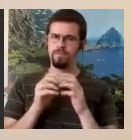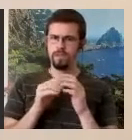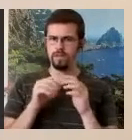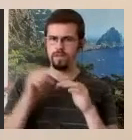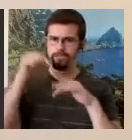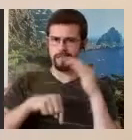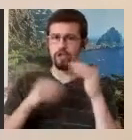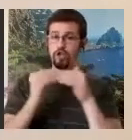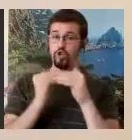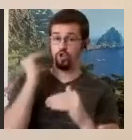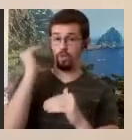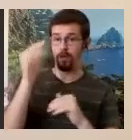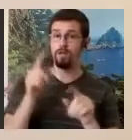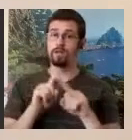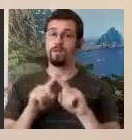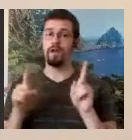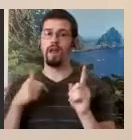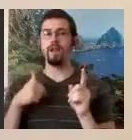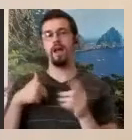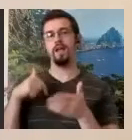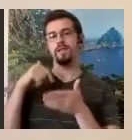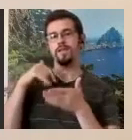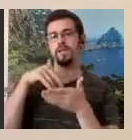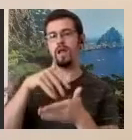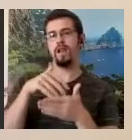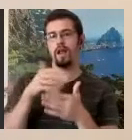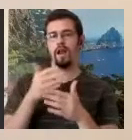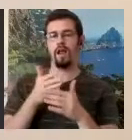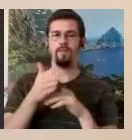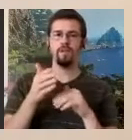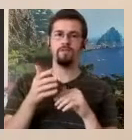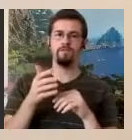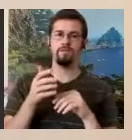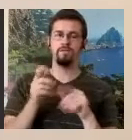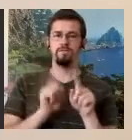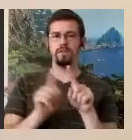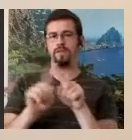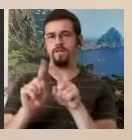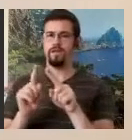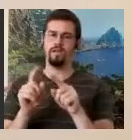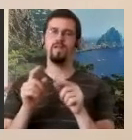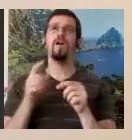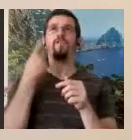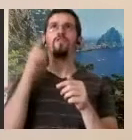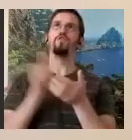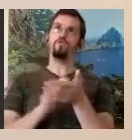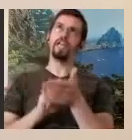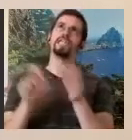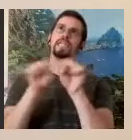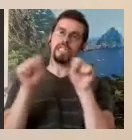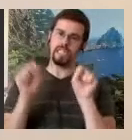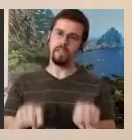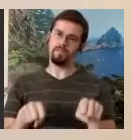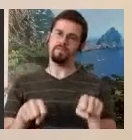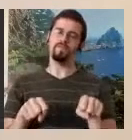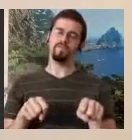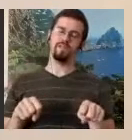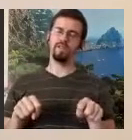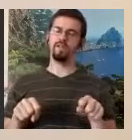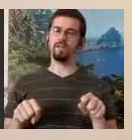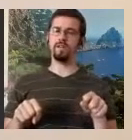aspect mainly to place Maltese Sign Language into, and the writing system, and the orthography of Maltese, into a wider